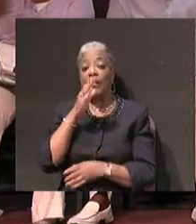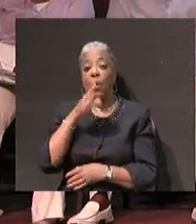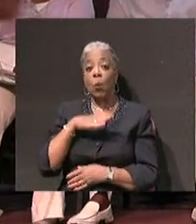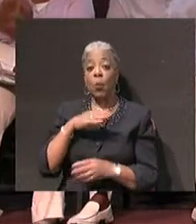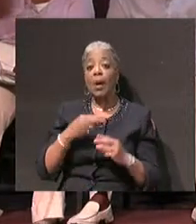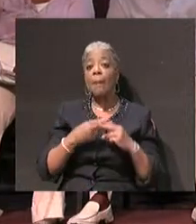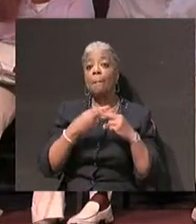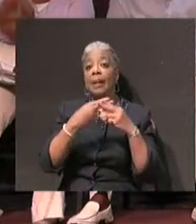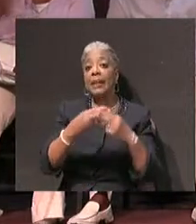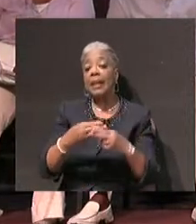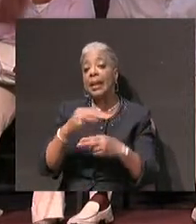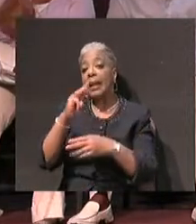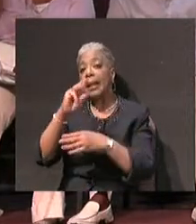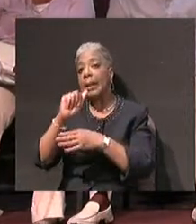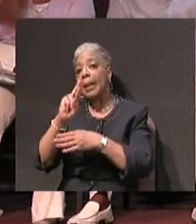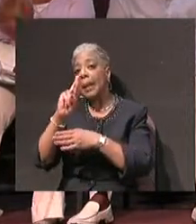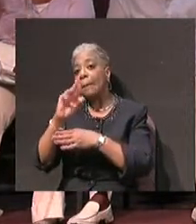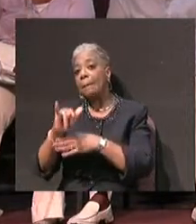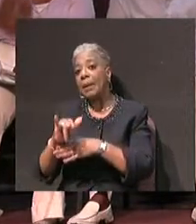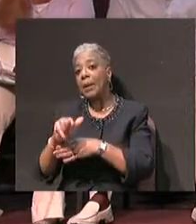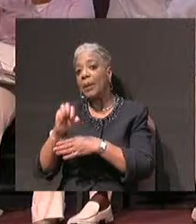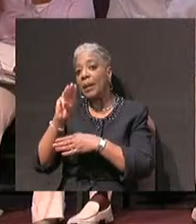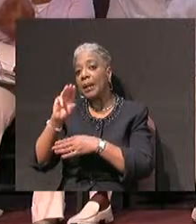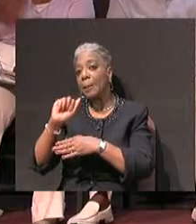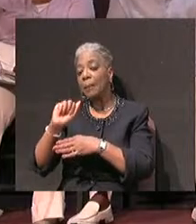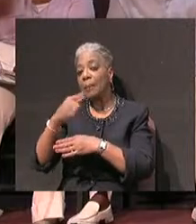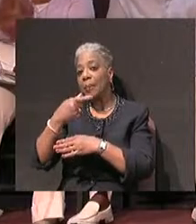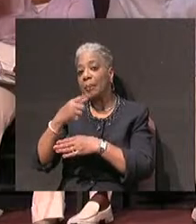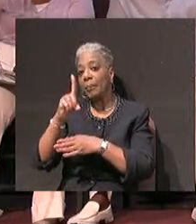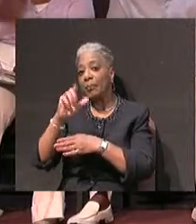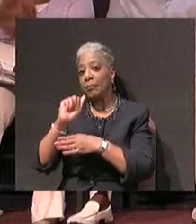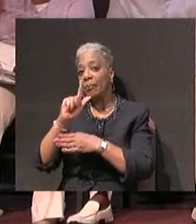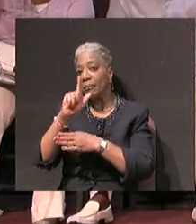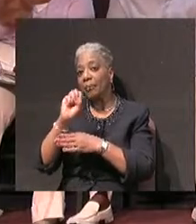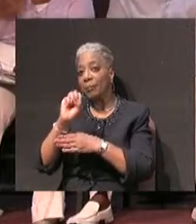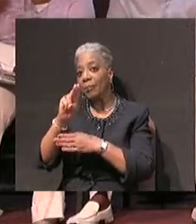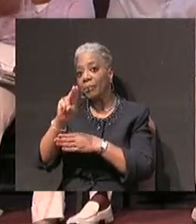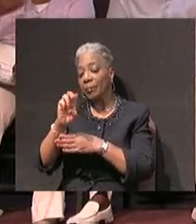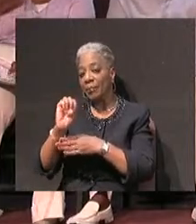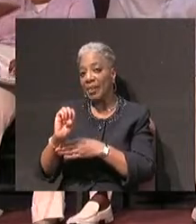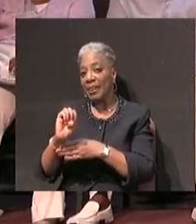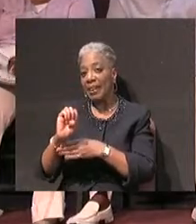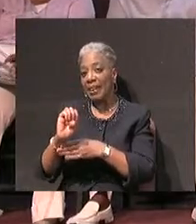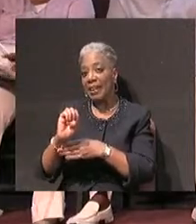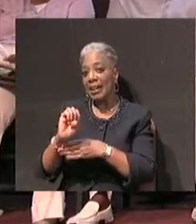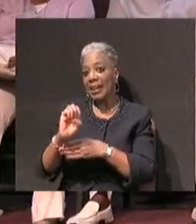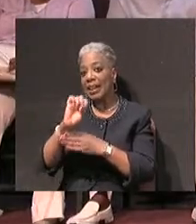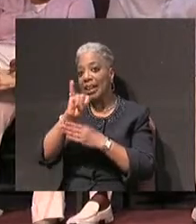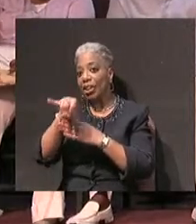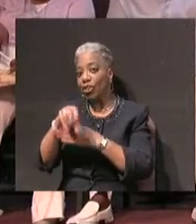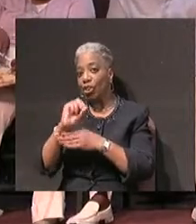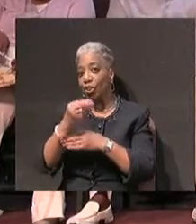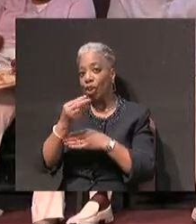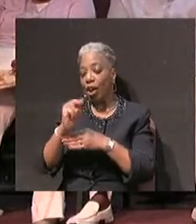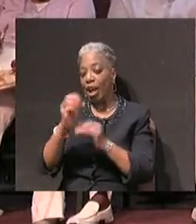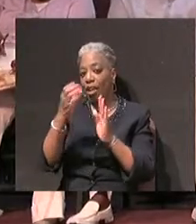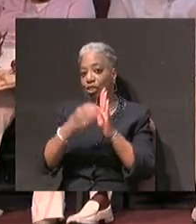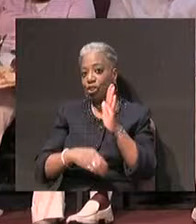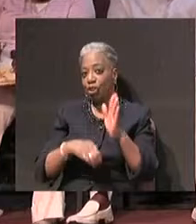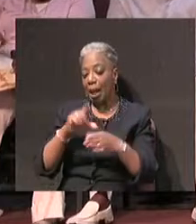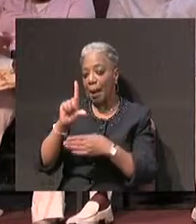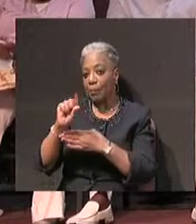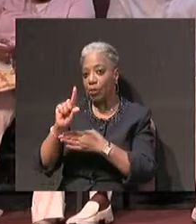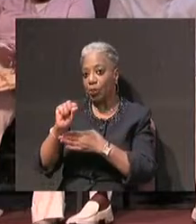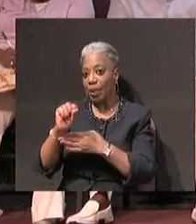And according to John's account, John chapter 20, verse 13 says, the angels asked